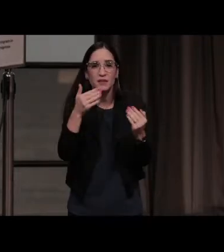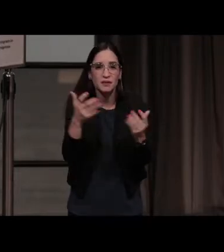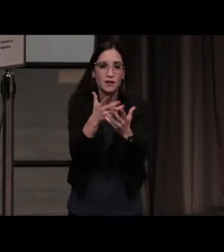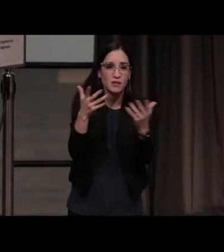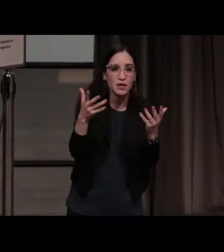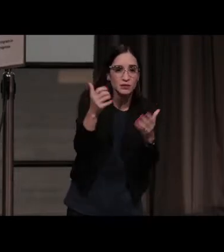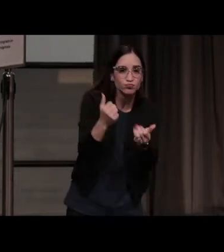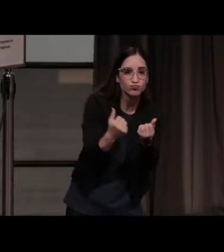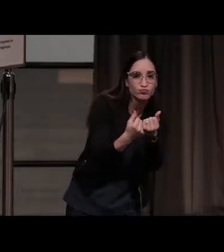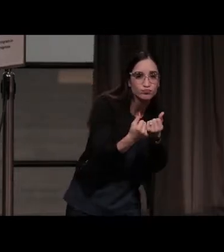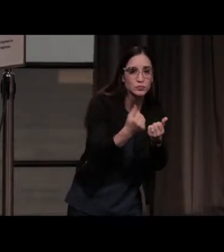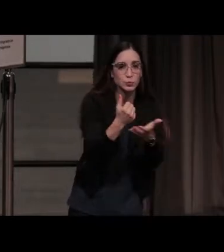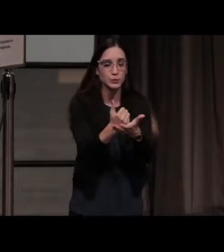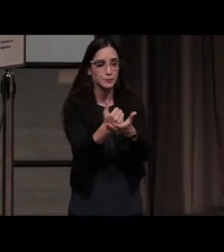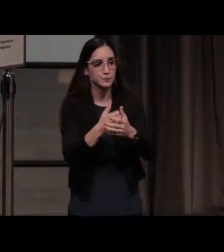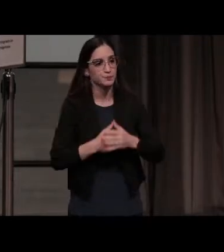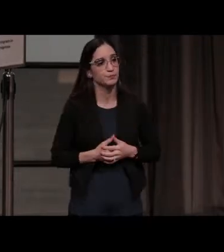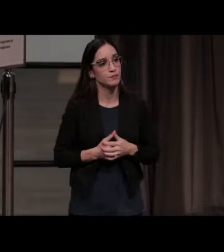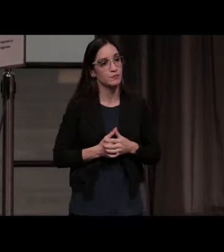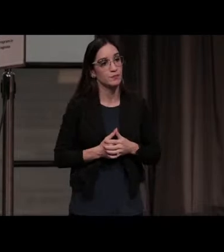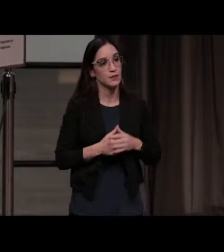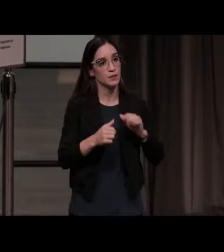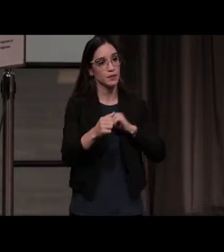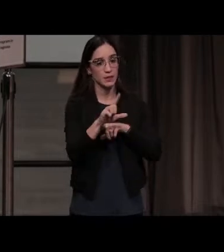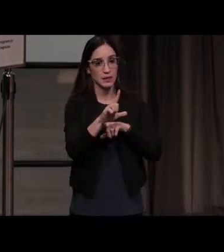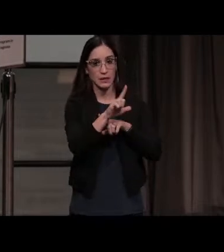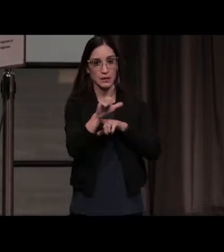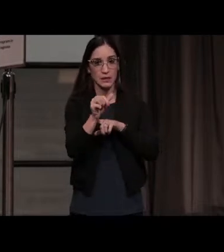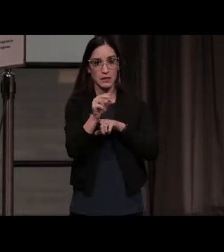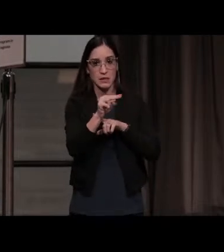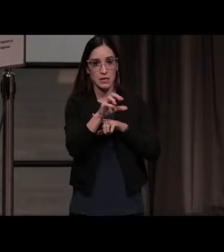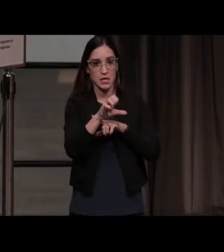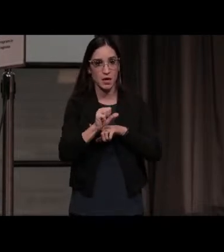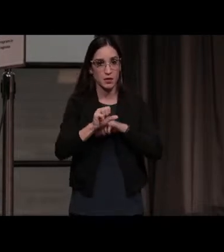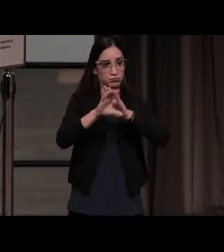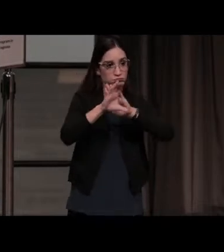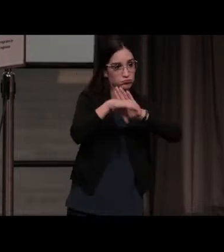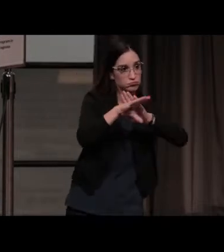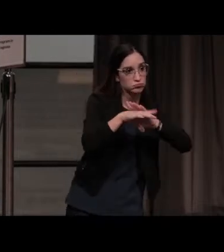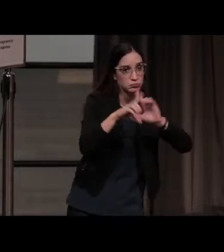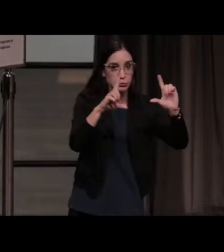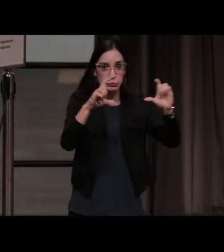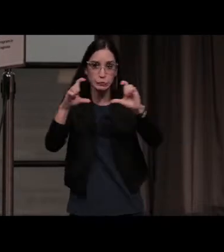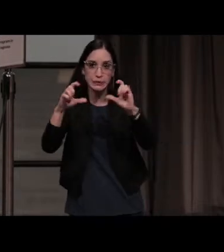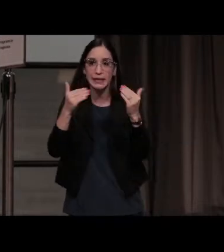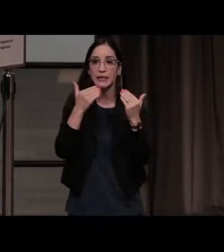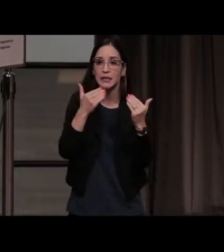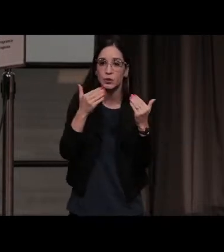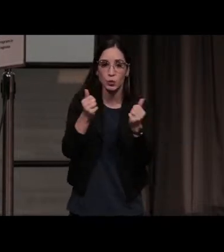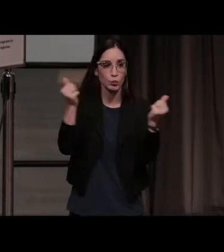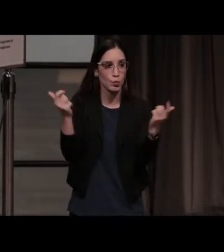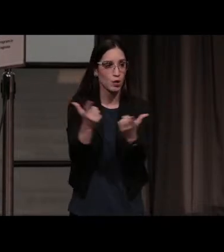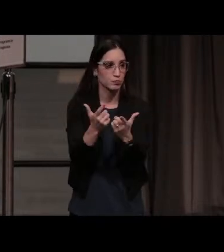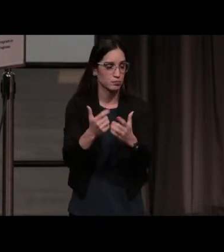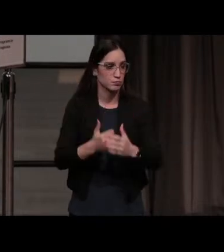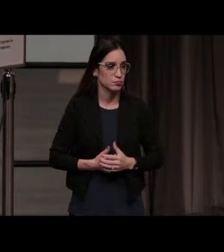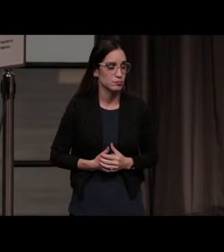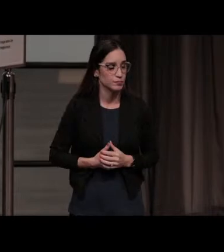much, and Lazaro Yanes on the cameras and photography, making us all look great. Thank you. Thank you all.